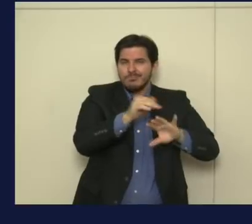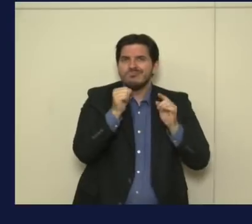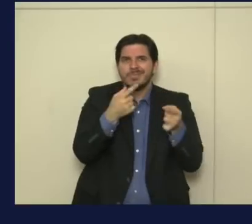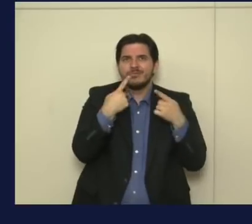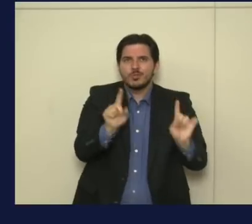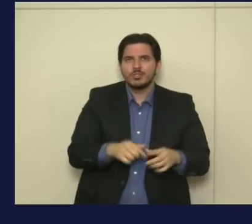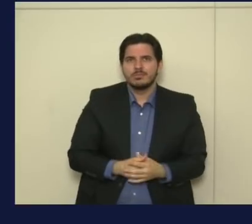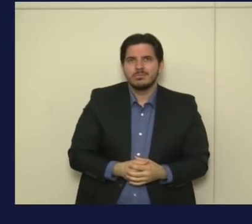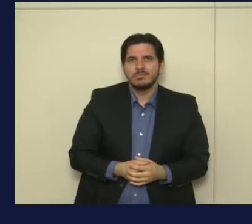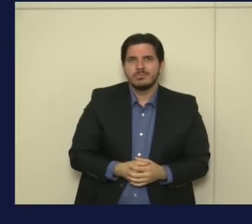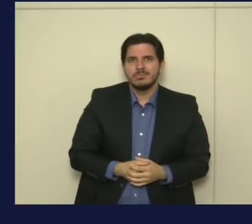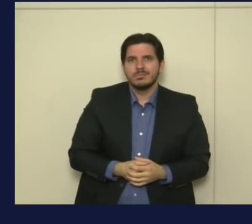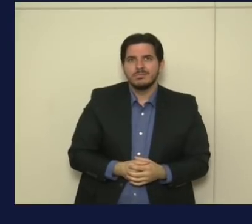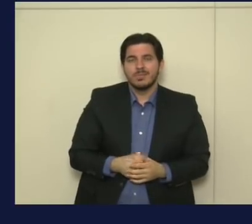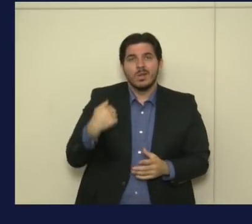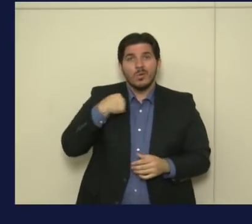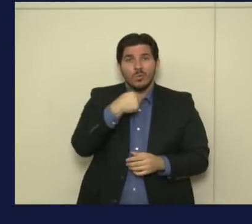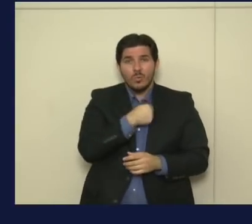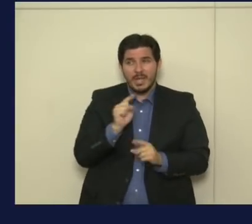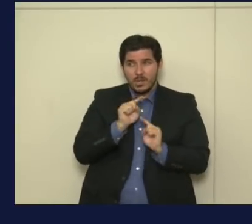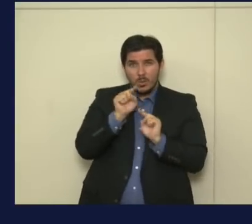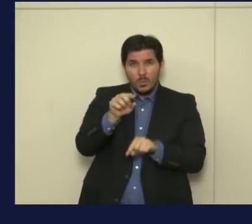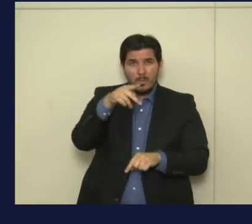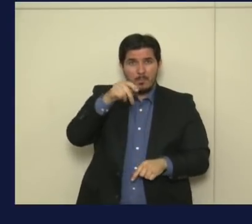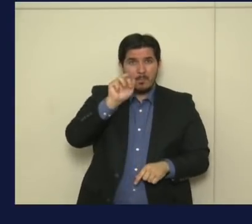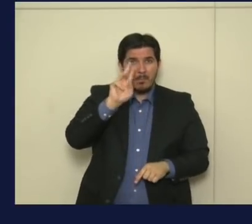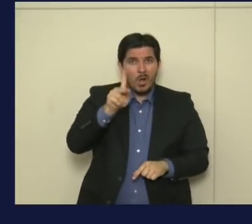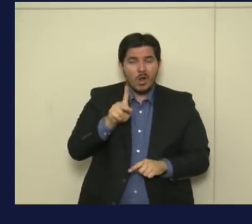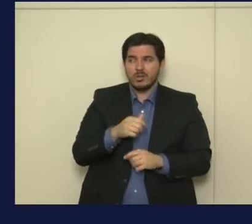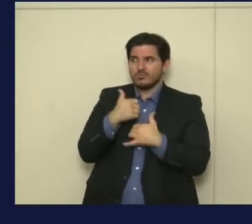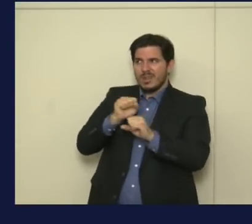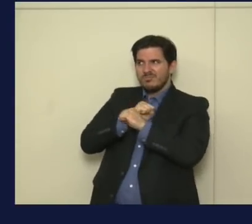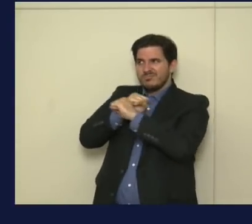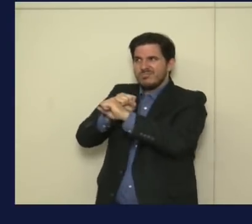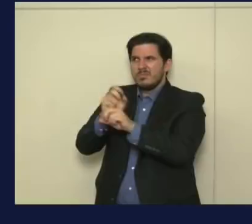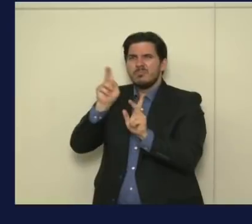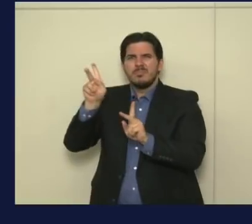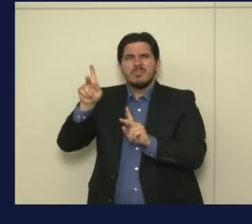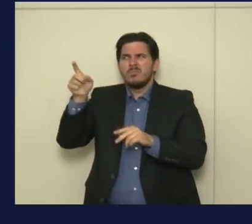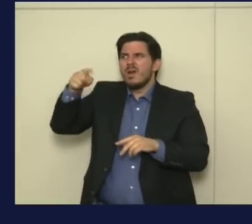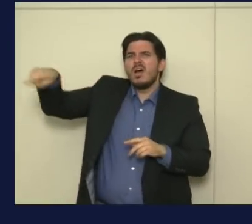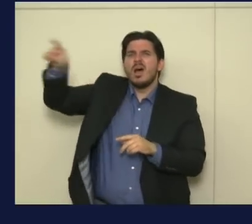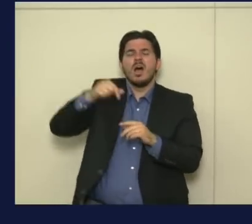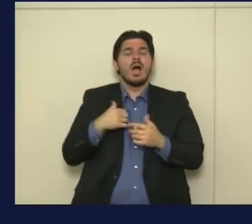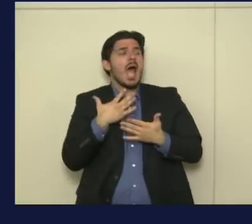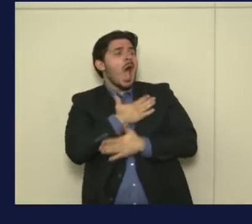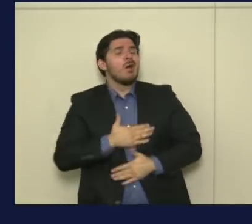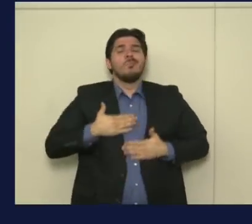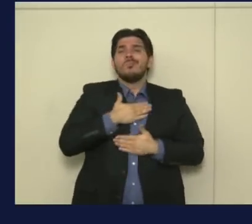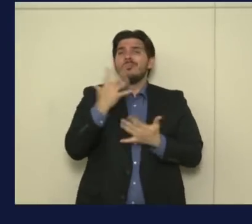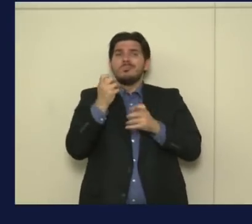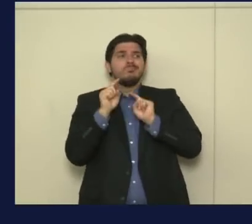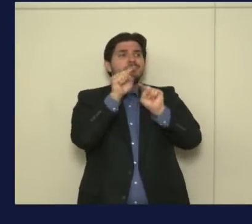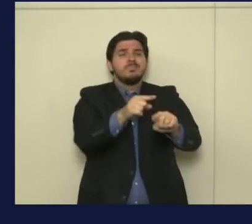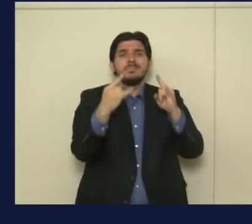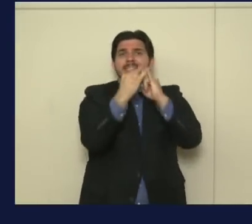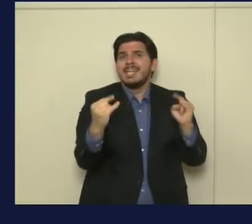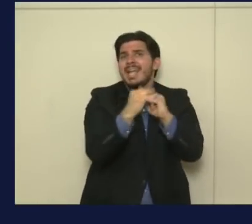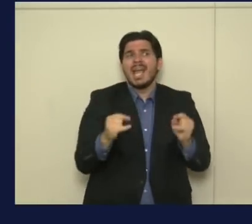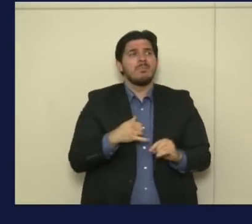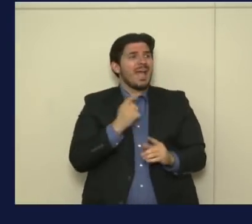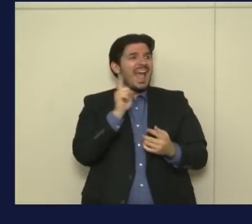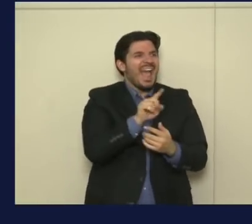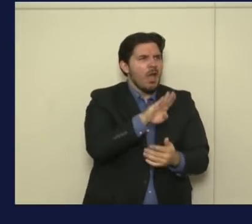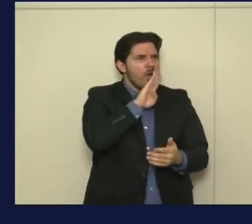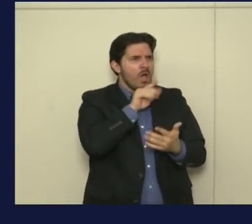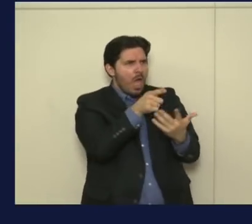and at lakes. Folks were trying to camp. There were large gatherings. People would not wear masks. We had lots of folks